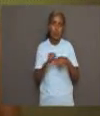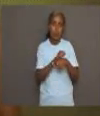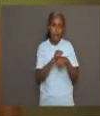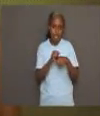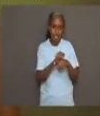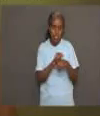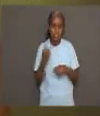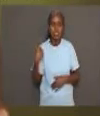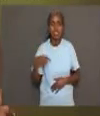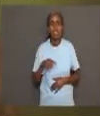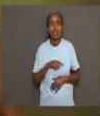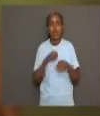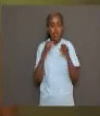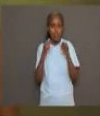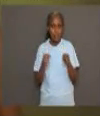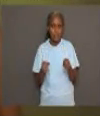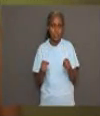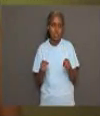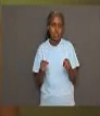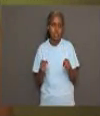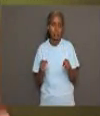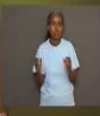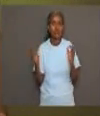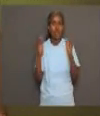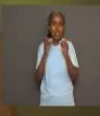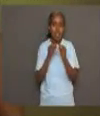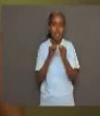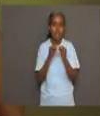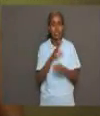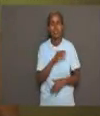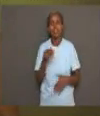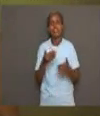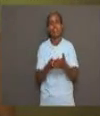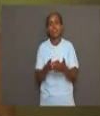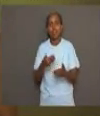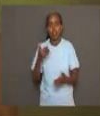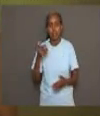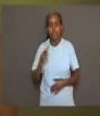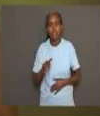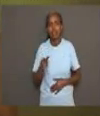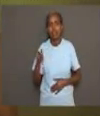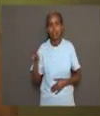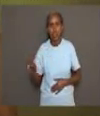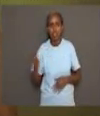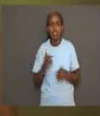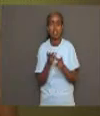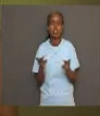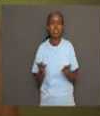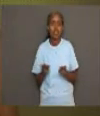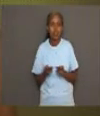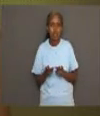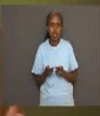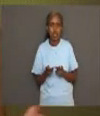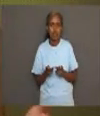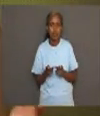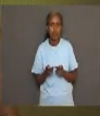also practiced our ability to add and subtract vectors in